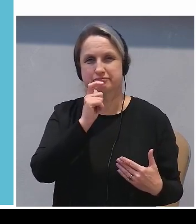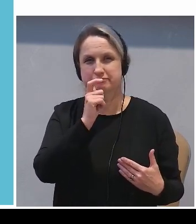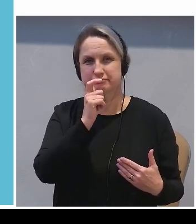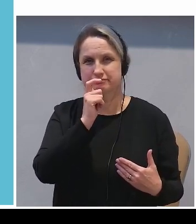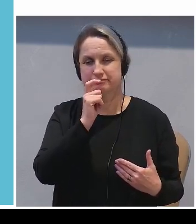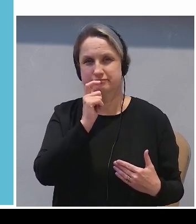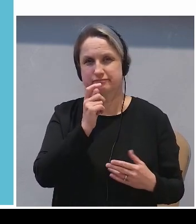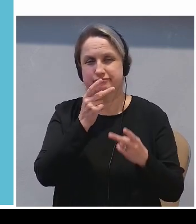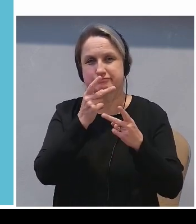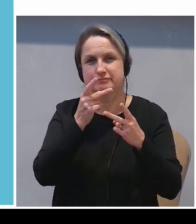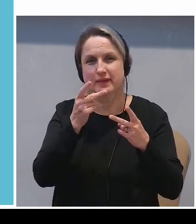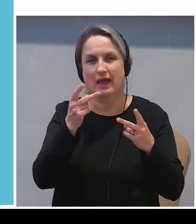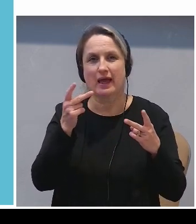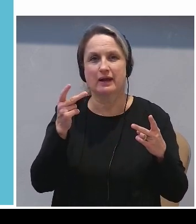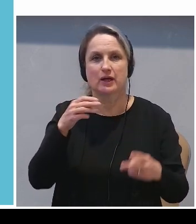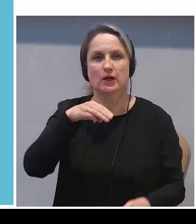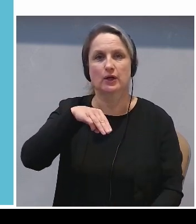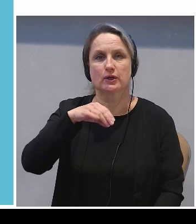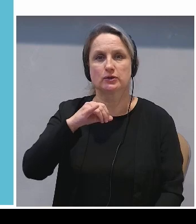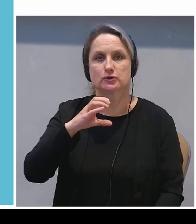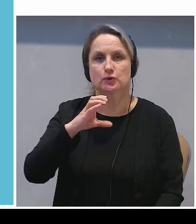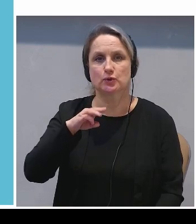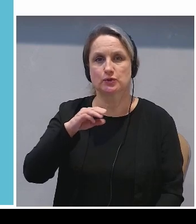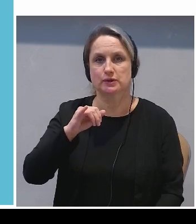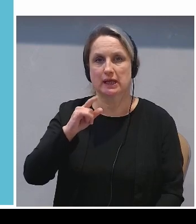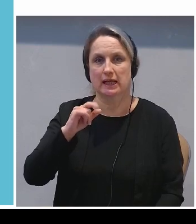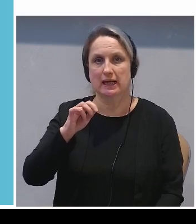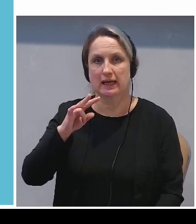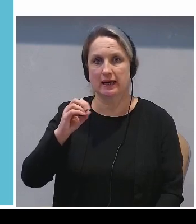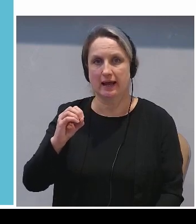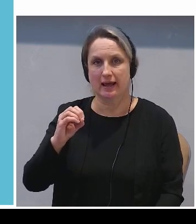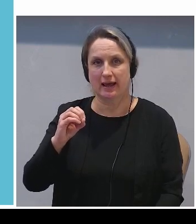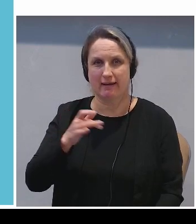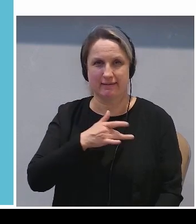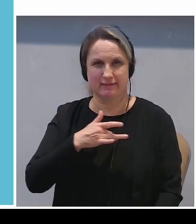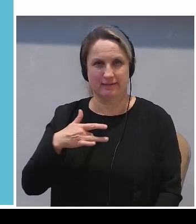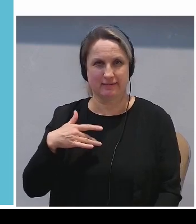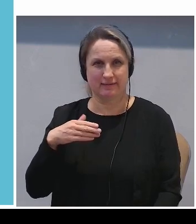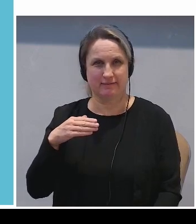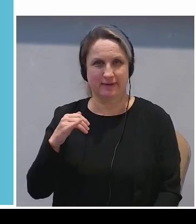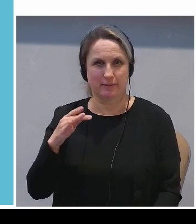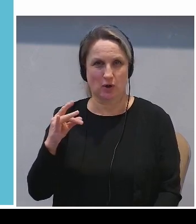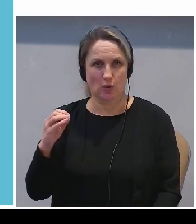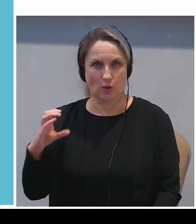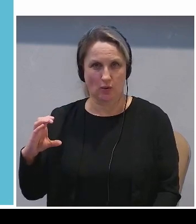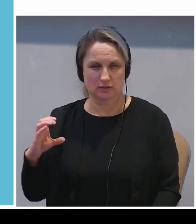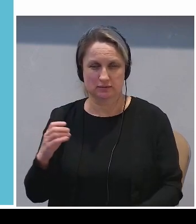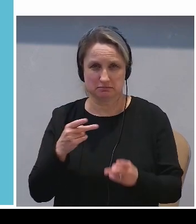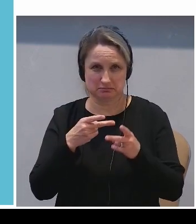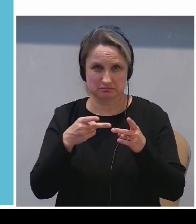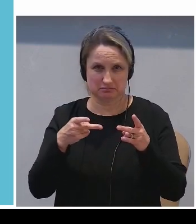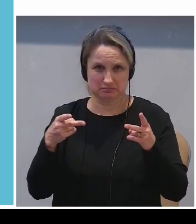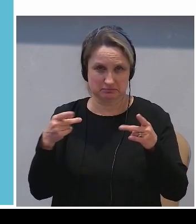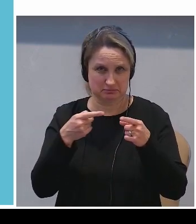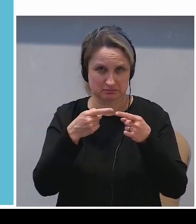Cystic fibrosis was the example, with different manifestations, etc. This is very heterogeneous, and this is also complicated to design